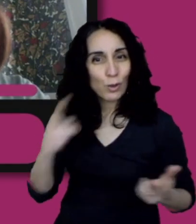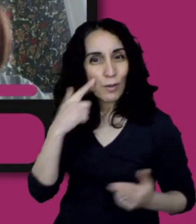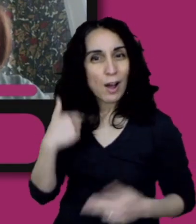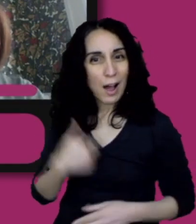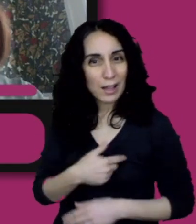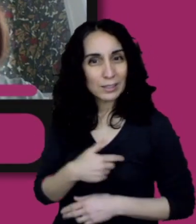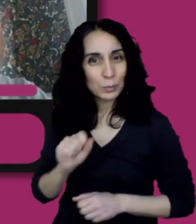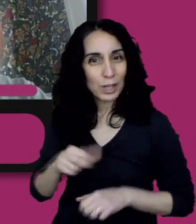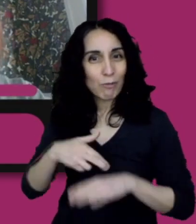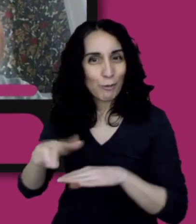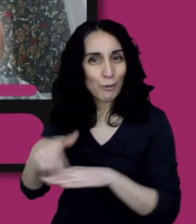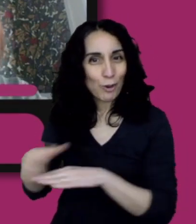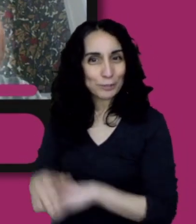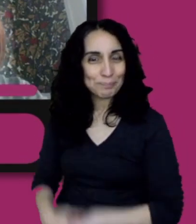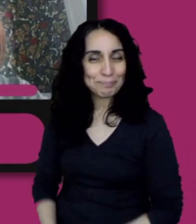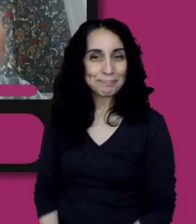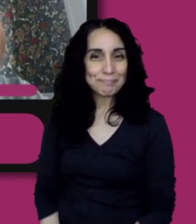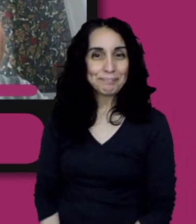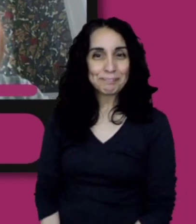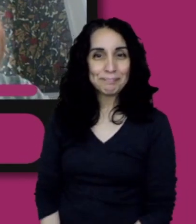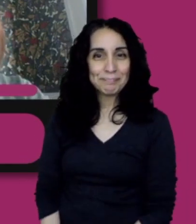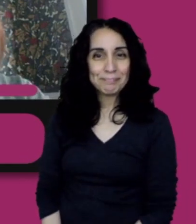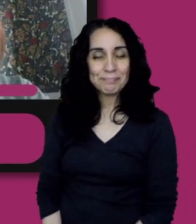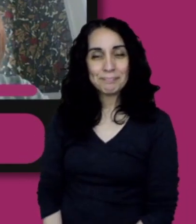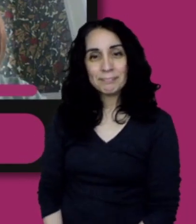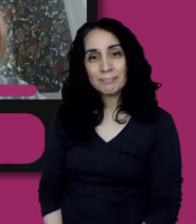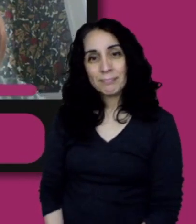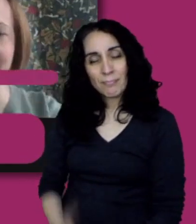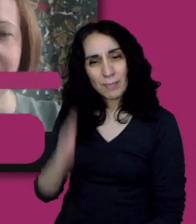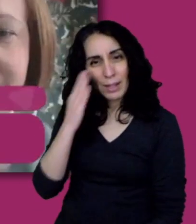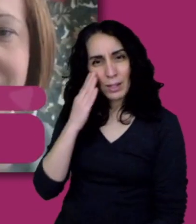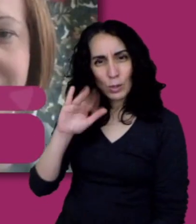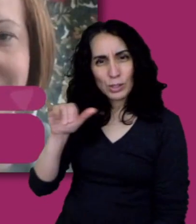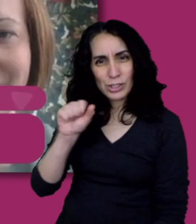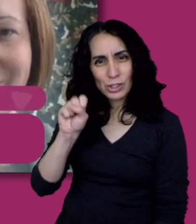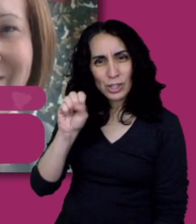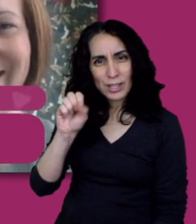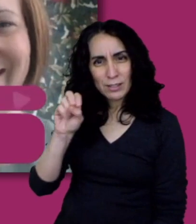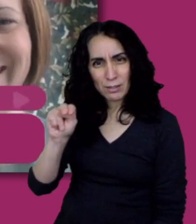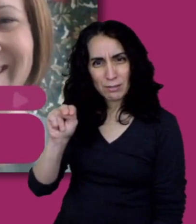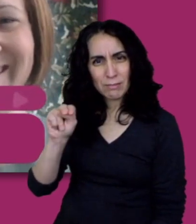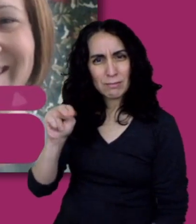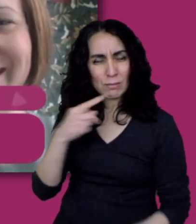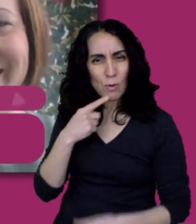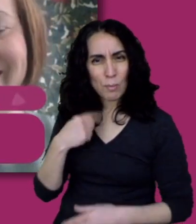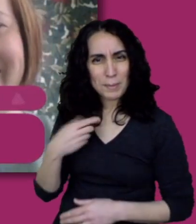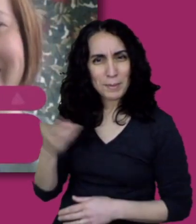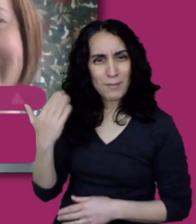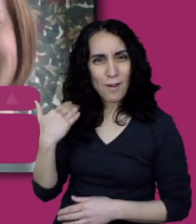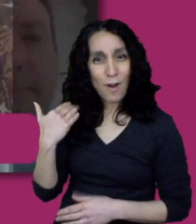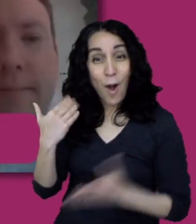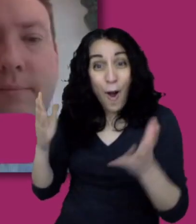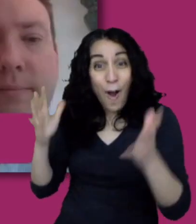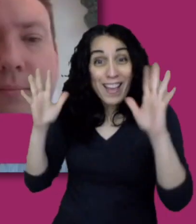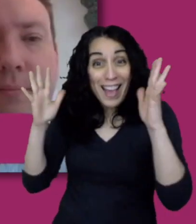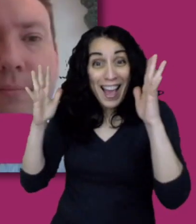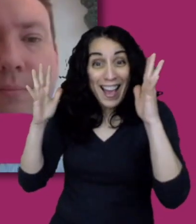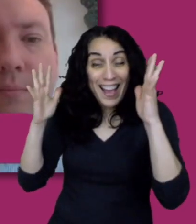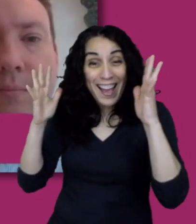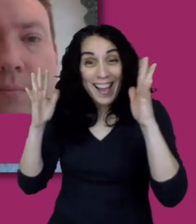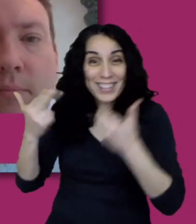to. So I know that Jason had talked to me last